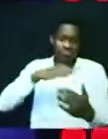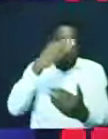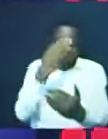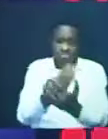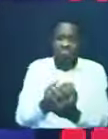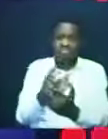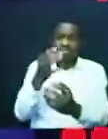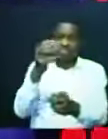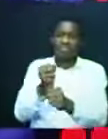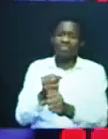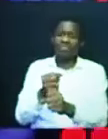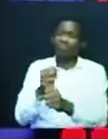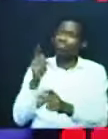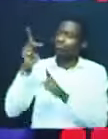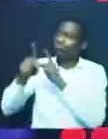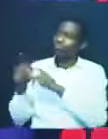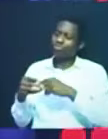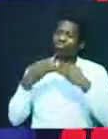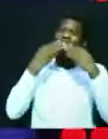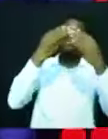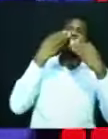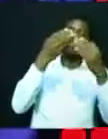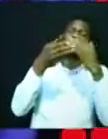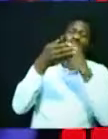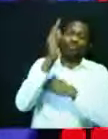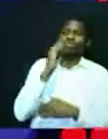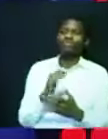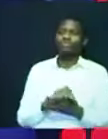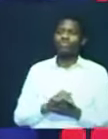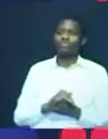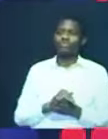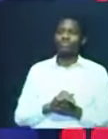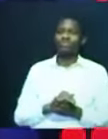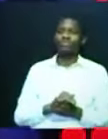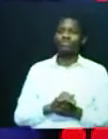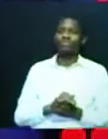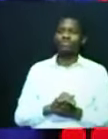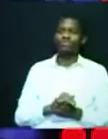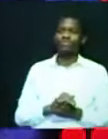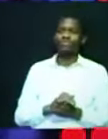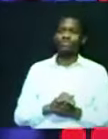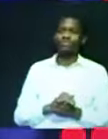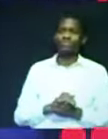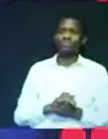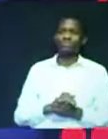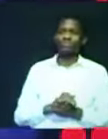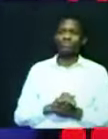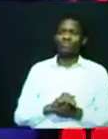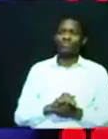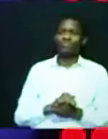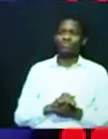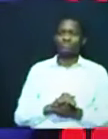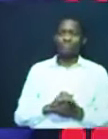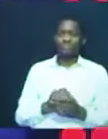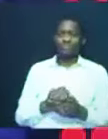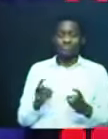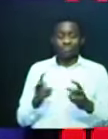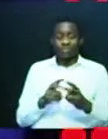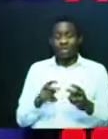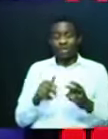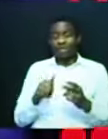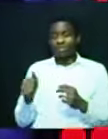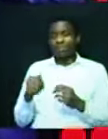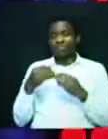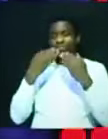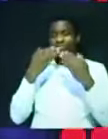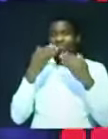God. Not just what you miss, what banusu ye, betumi ama wasodoso, ama wayem ye kra ayed bebre, na onam weso edia seda